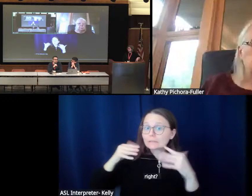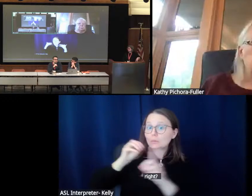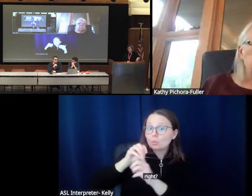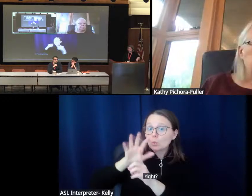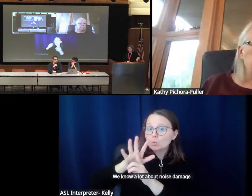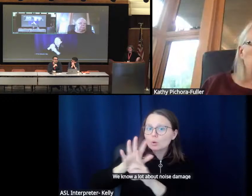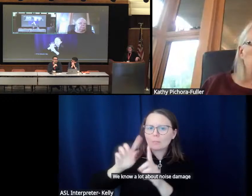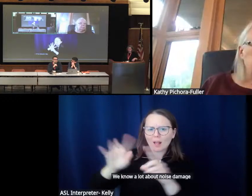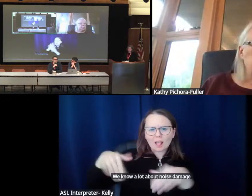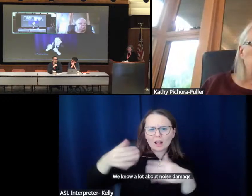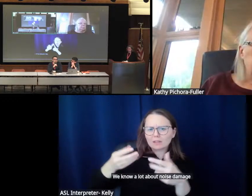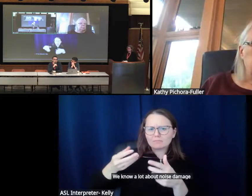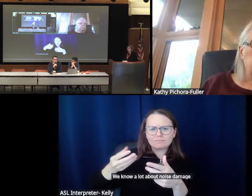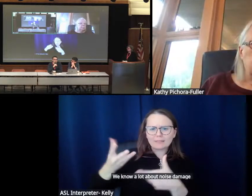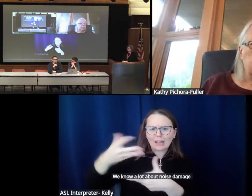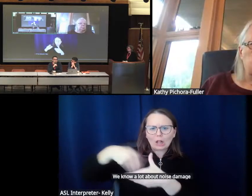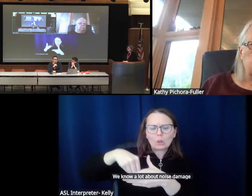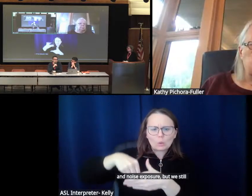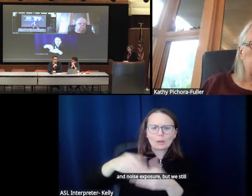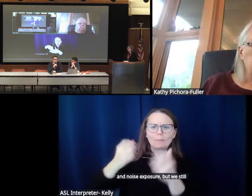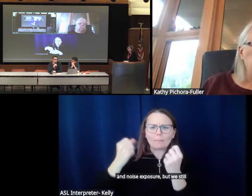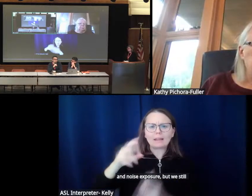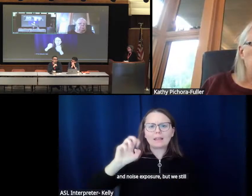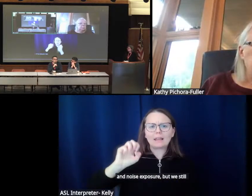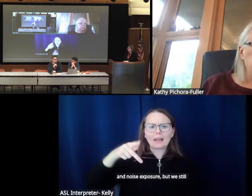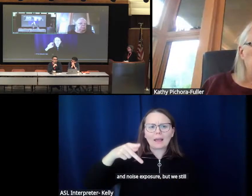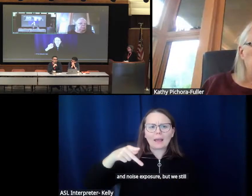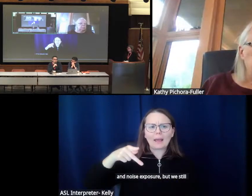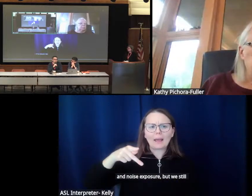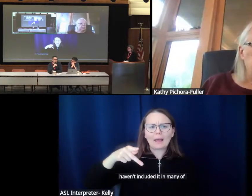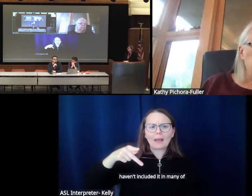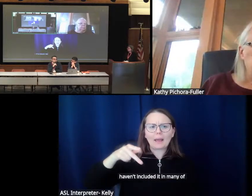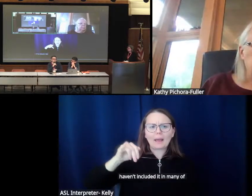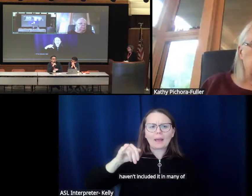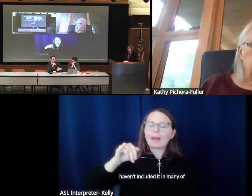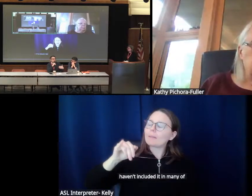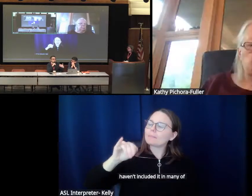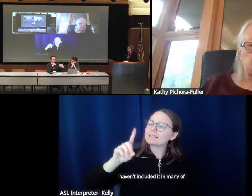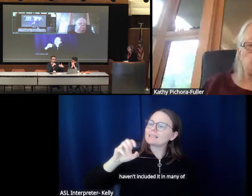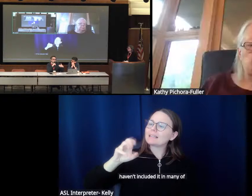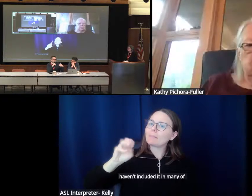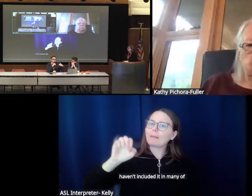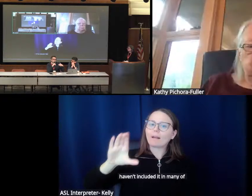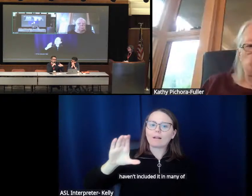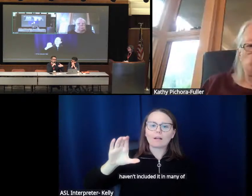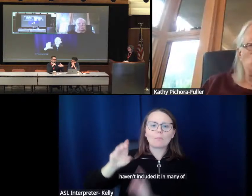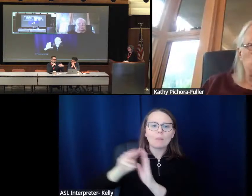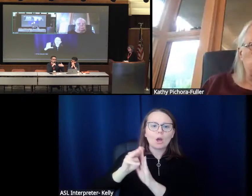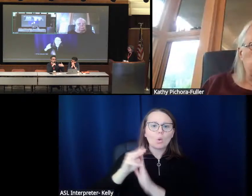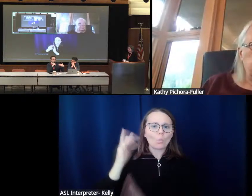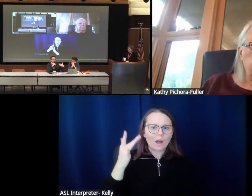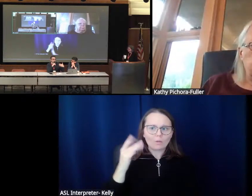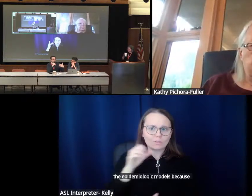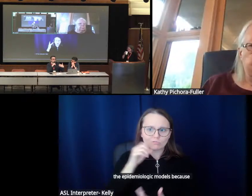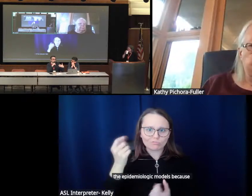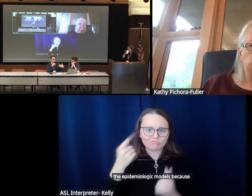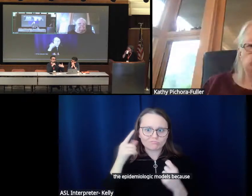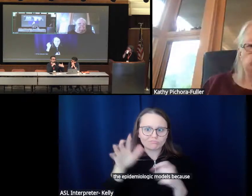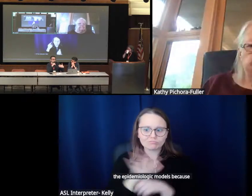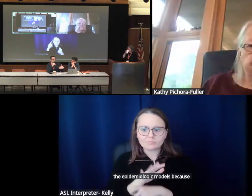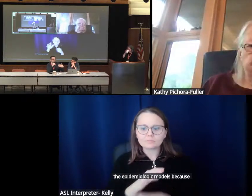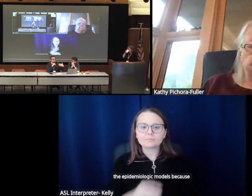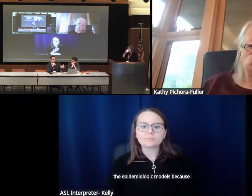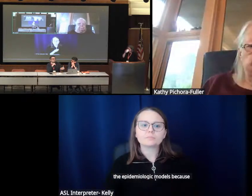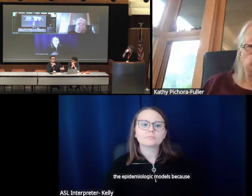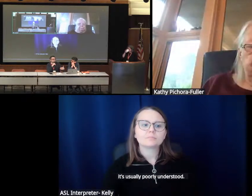haven't included it in many of the epidemiologic models because it's usually poorly understood. And perhaps what's happened is, I know from